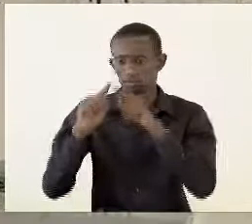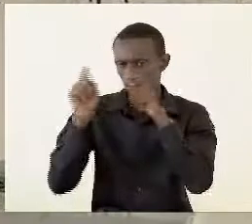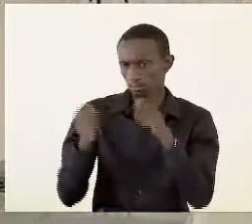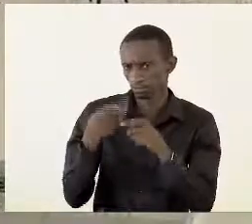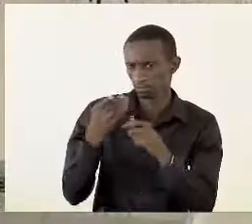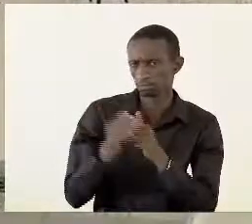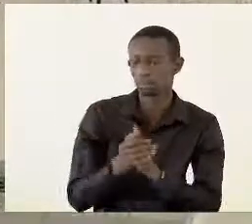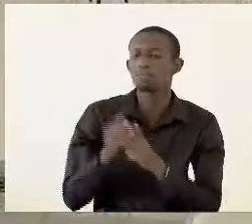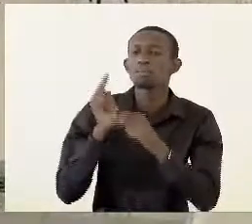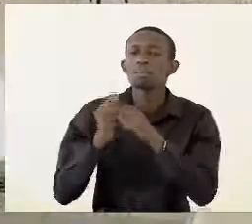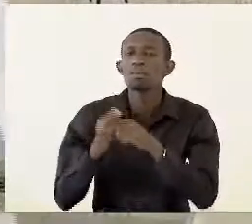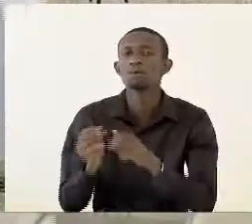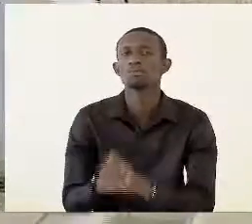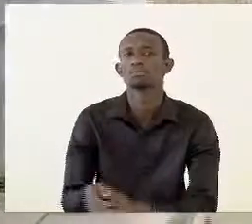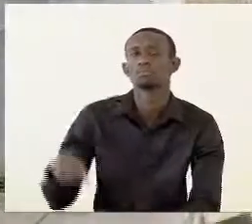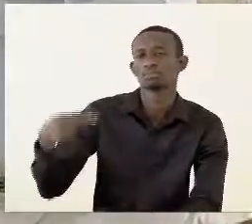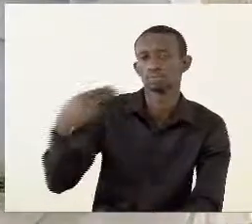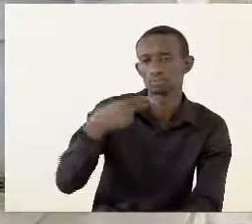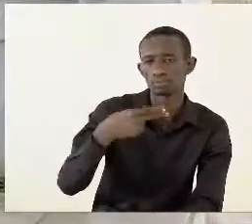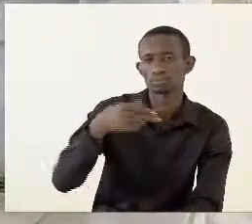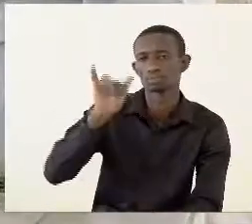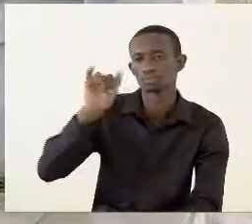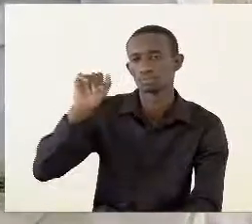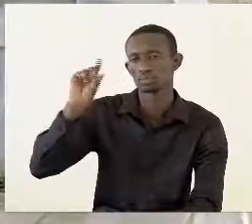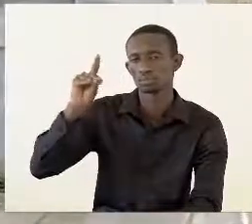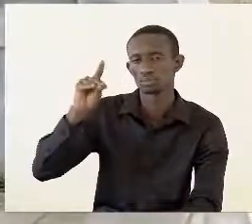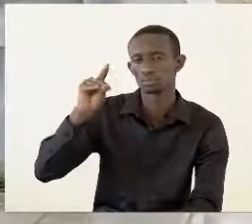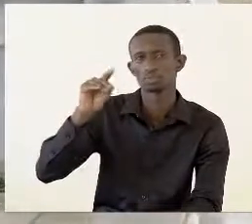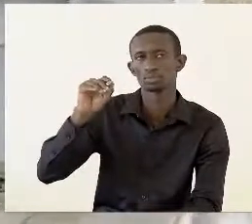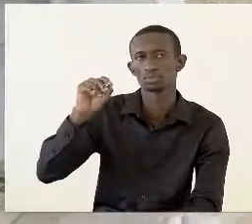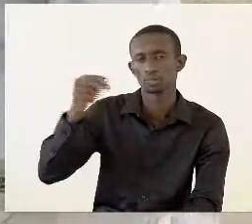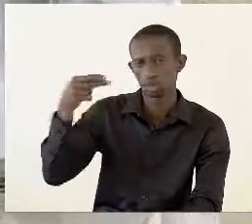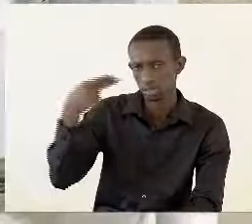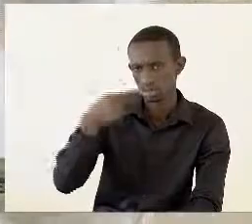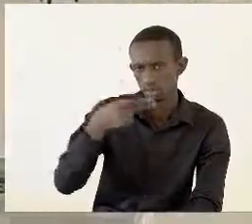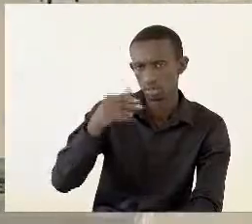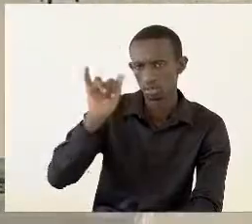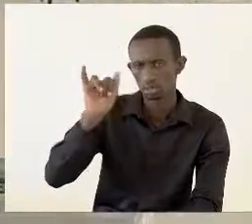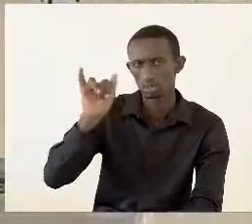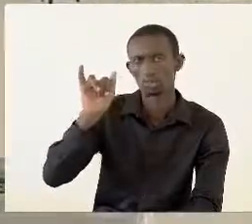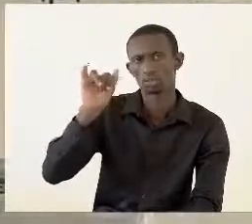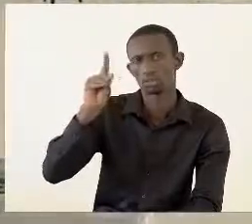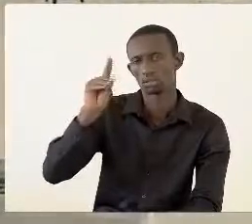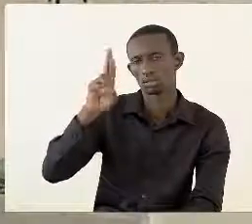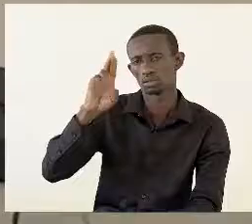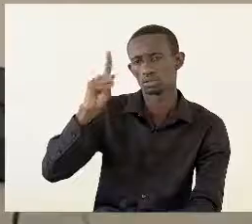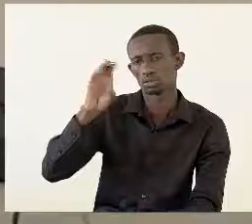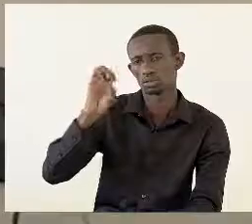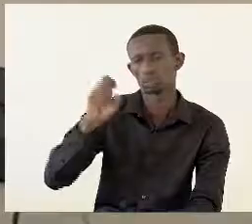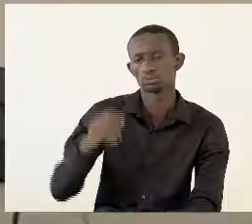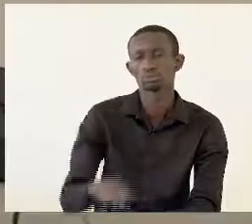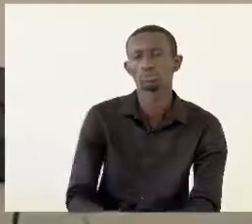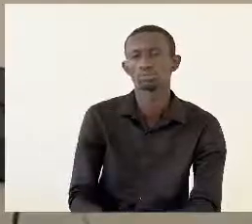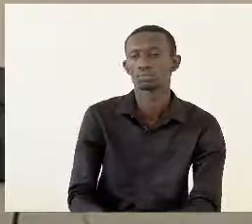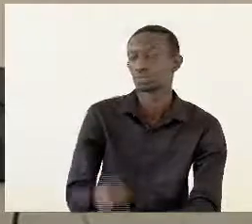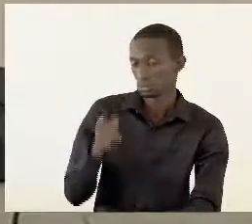called the hydride ion. Hydride. And that is the reason why